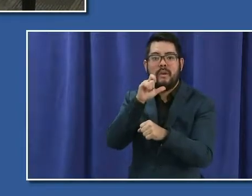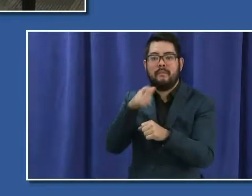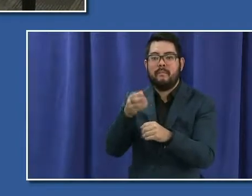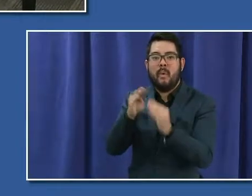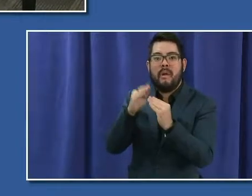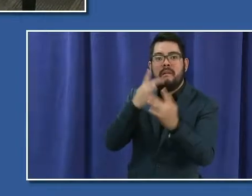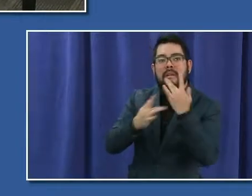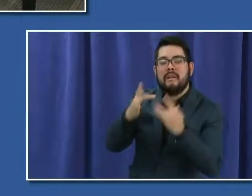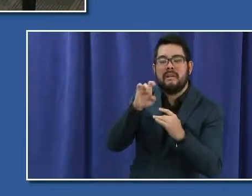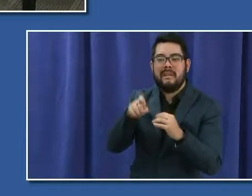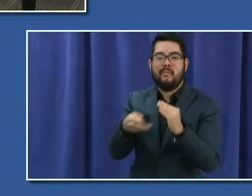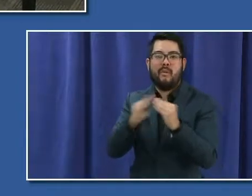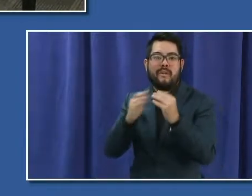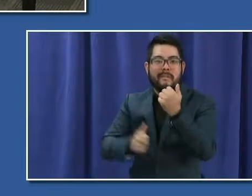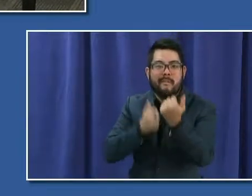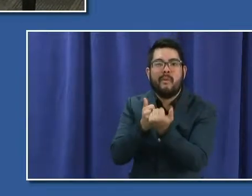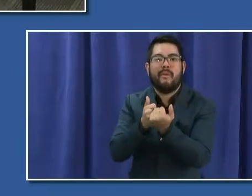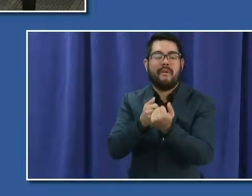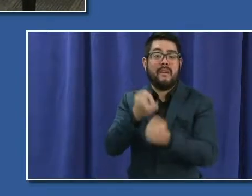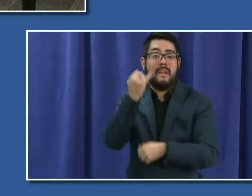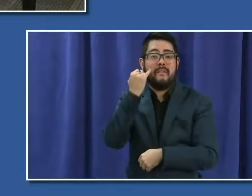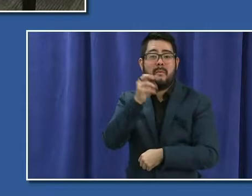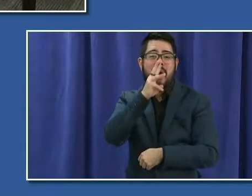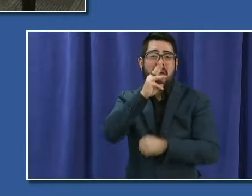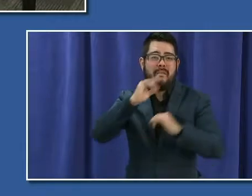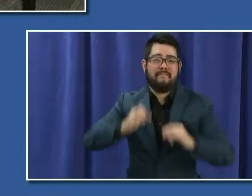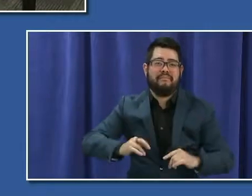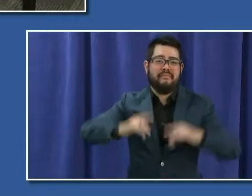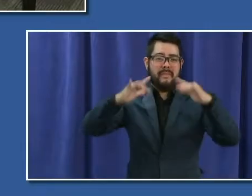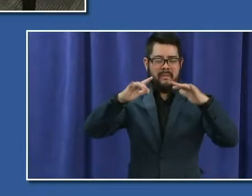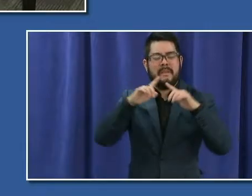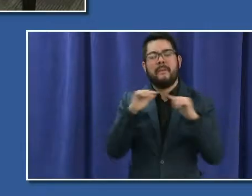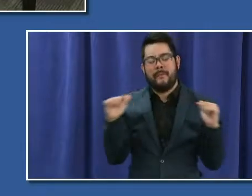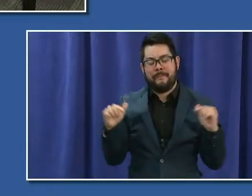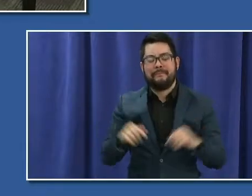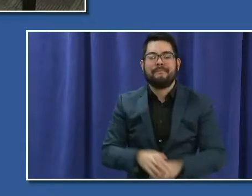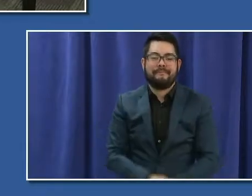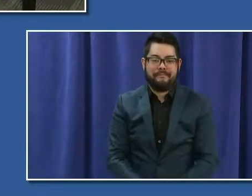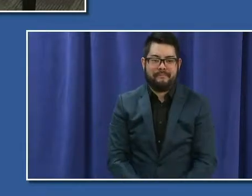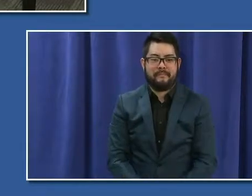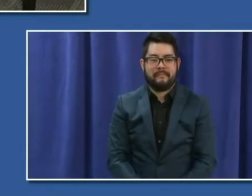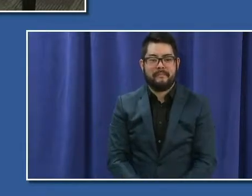had, for flooding purposes, to protect from flooding as well. Okay.